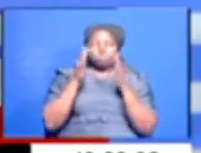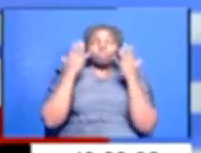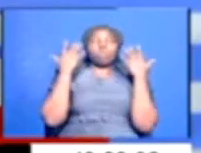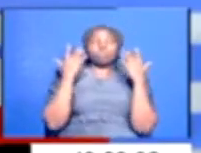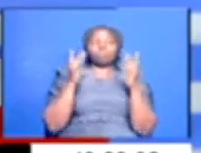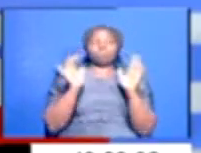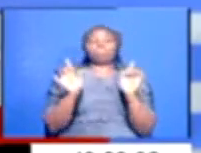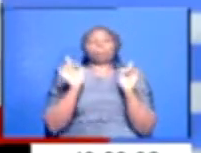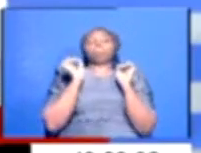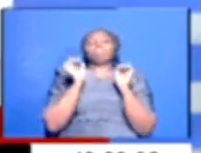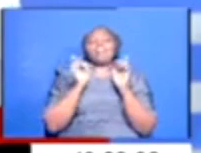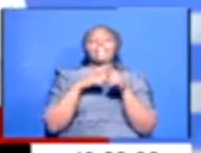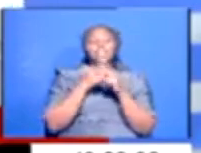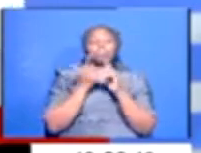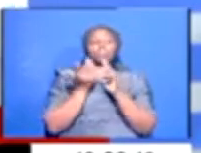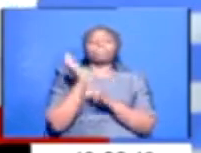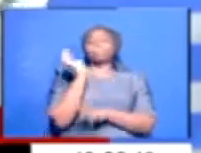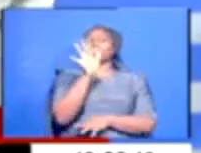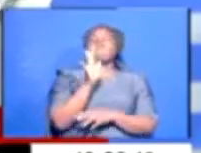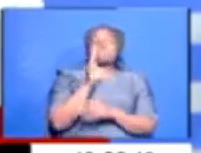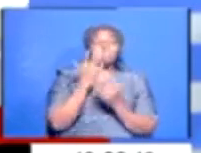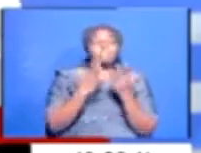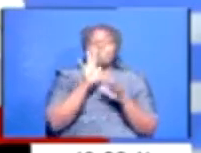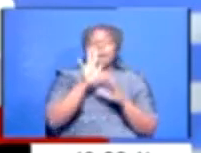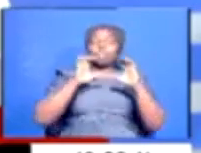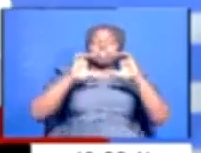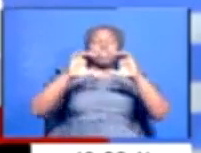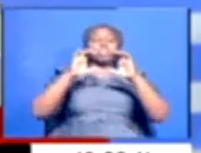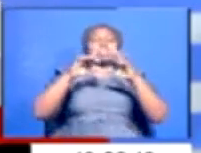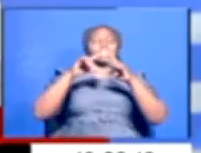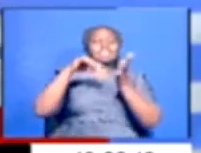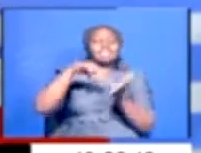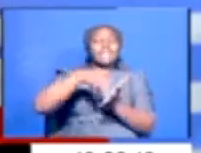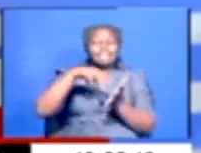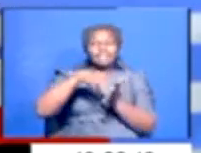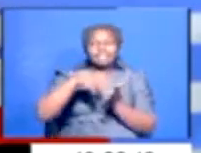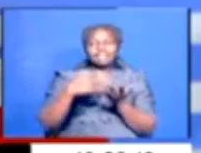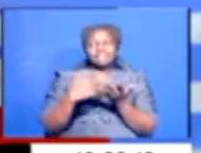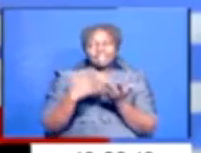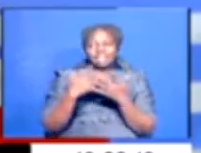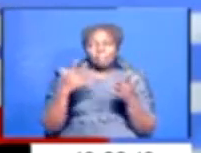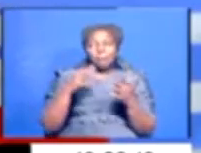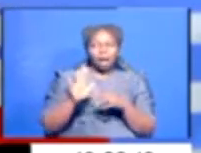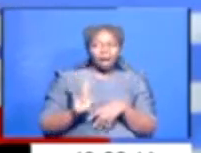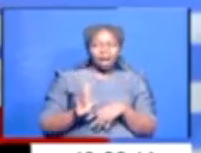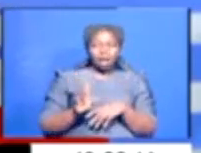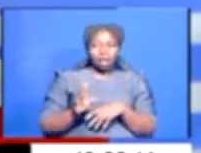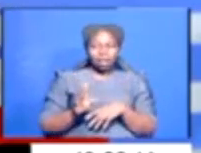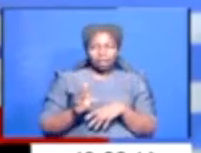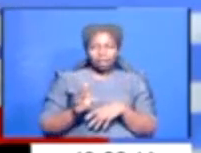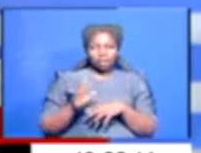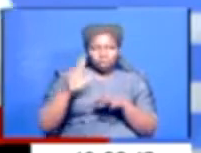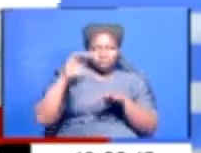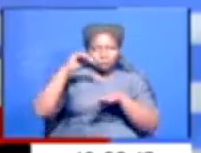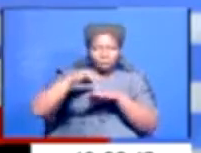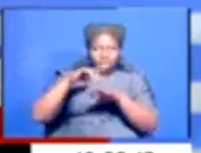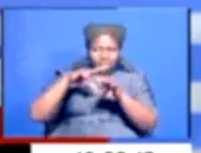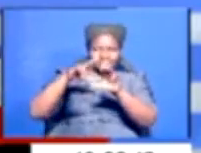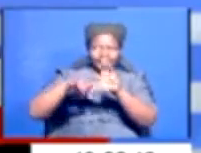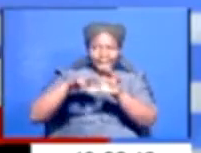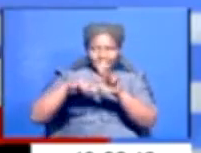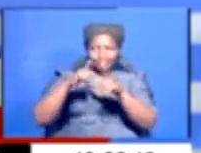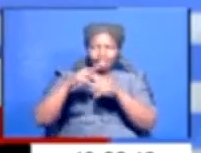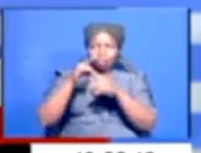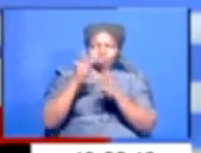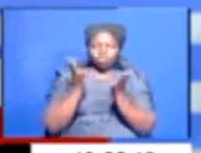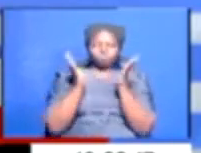while maybe your coach is standing like a height like this one. Mm-hmm. Like the chair, then you are lying on your back down, you throw